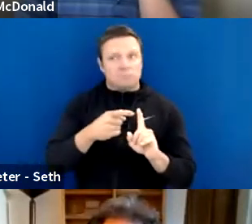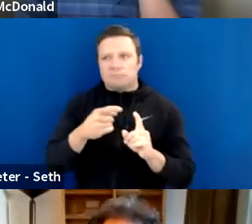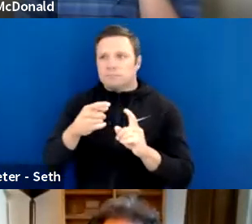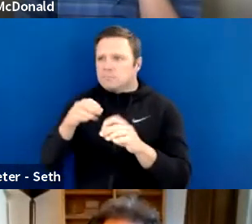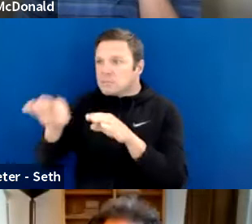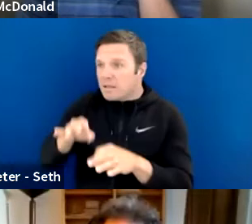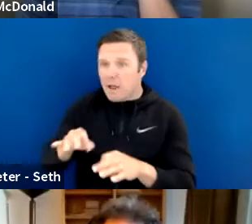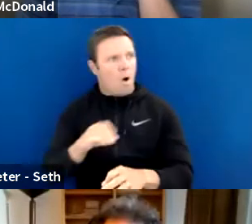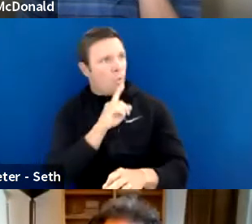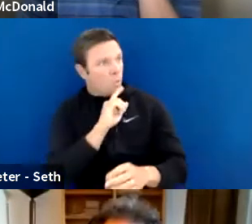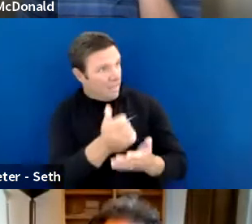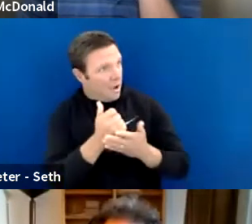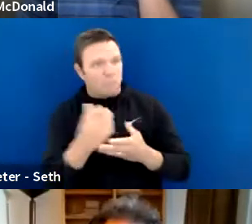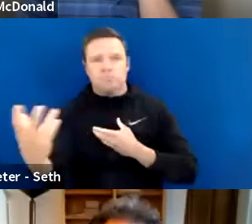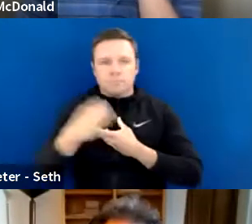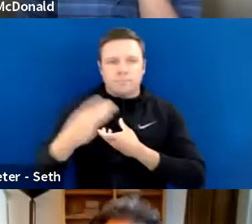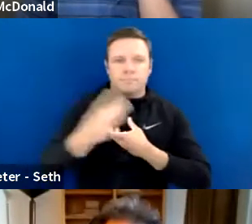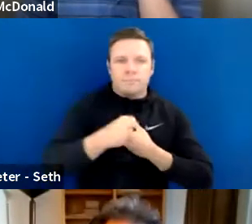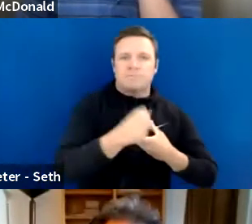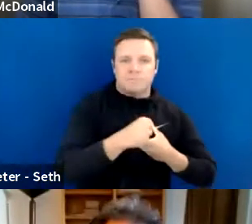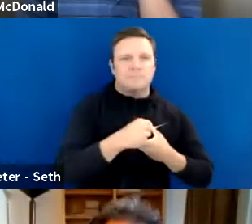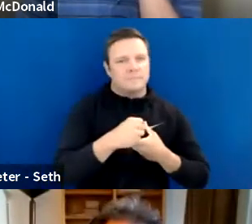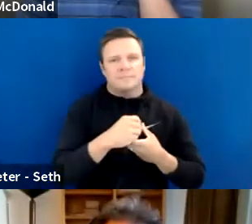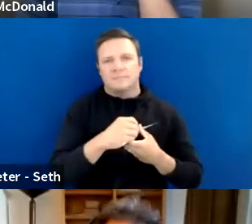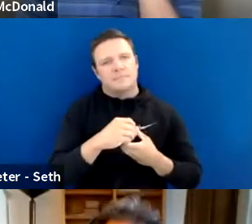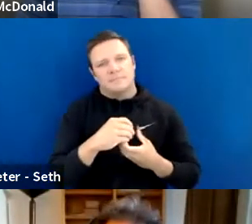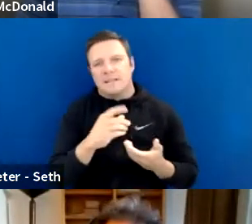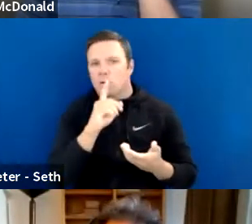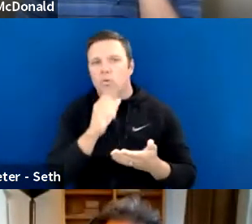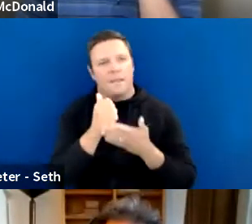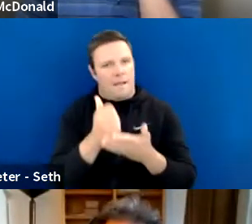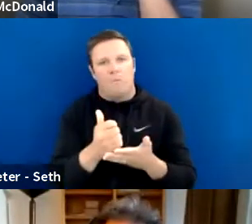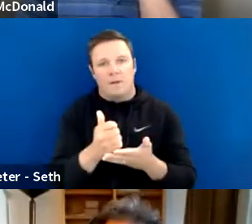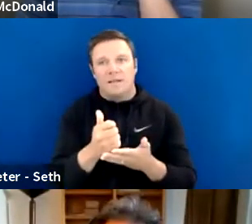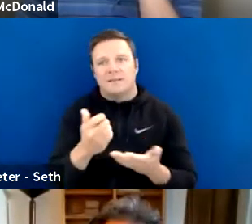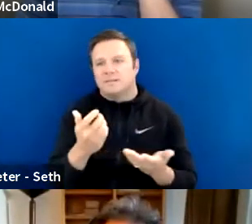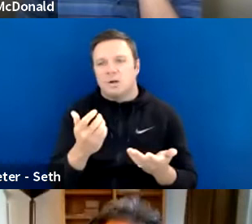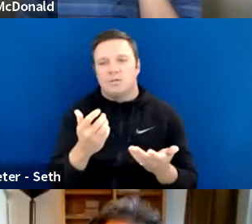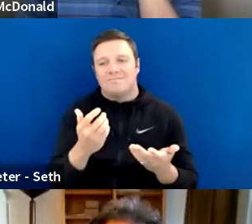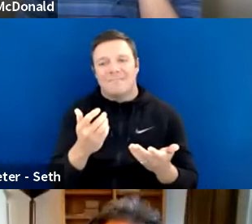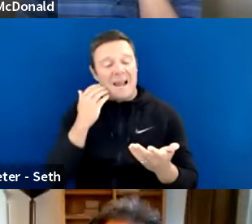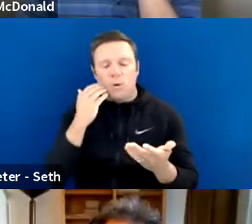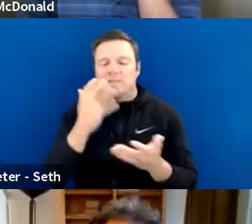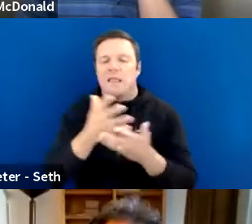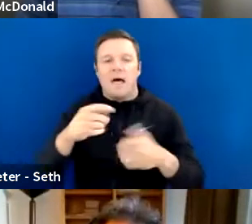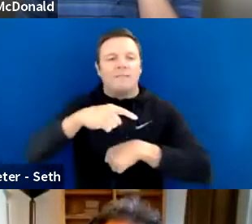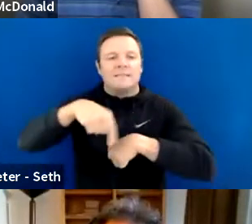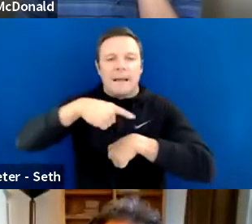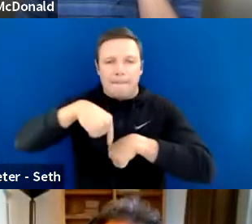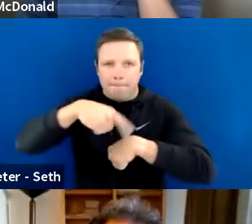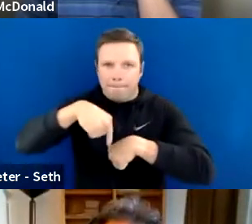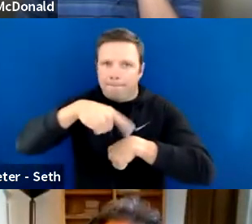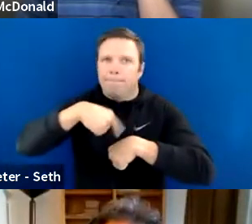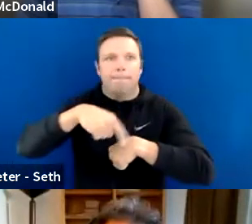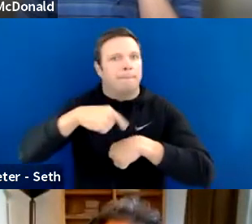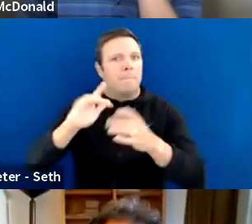efficient. And I think that's something that can be a drain, is the consumption of time that